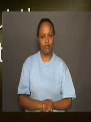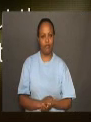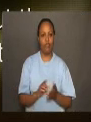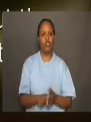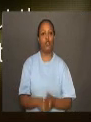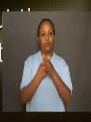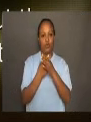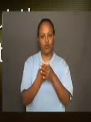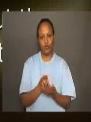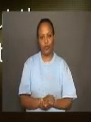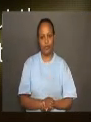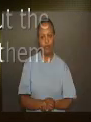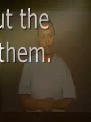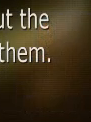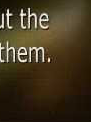Begin.